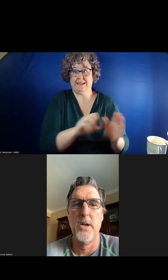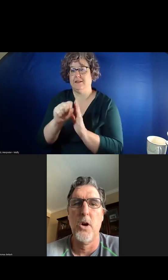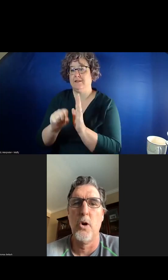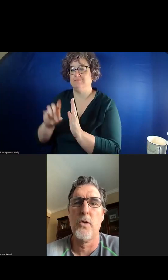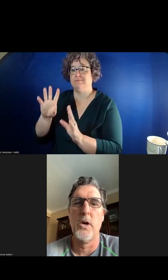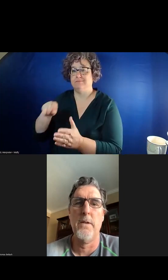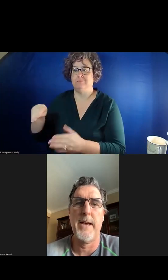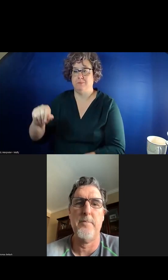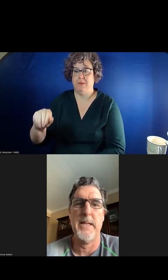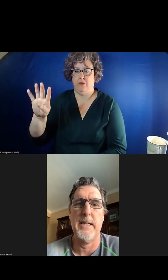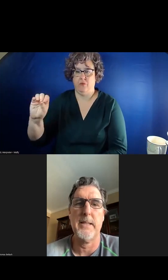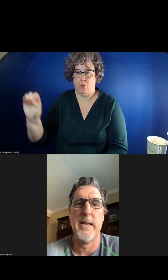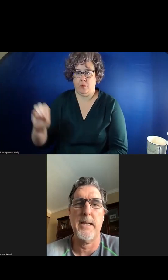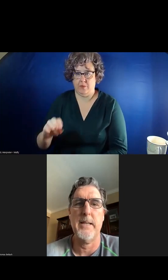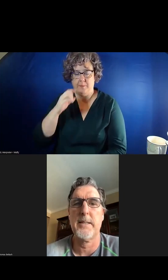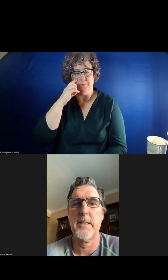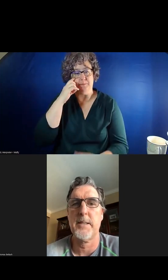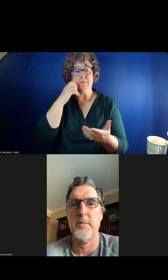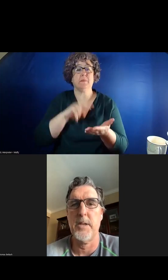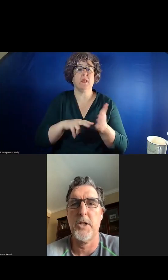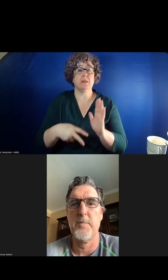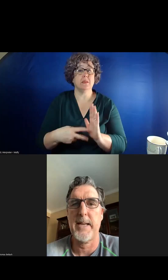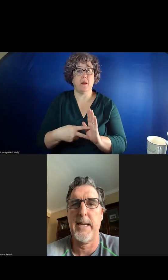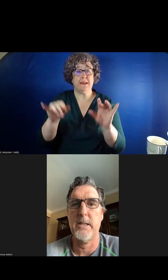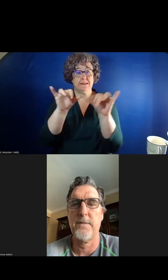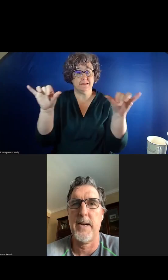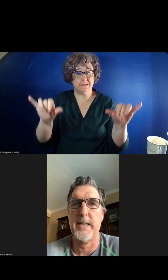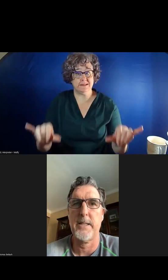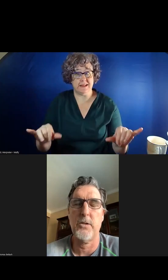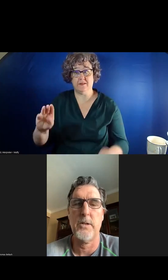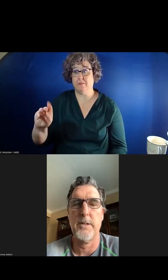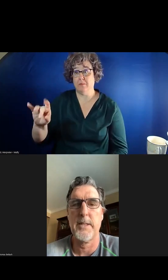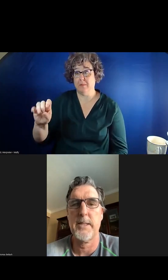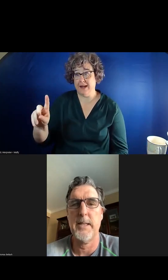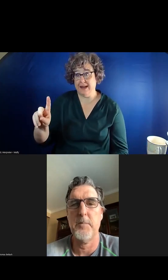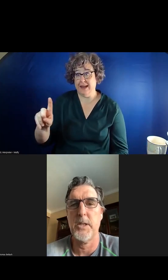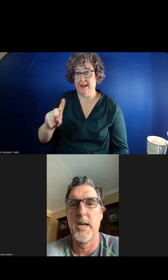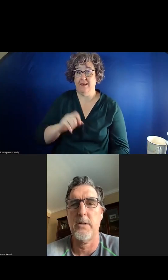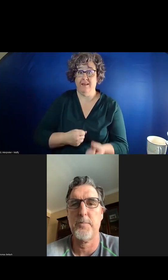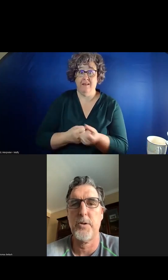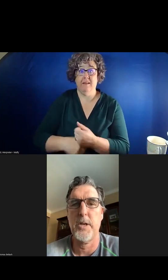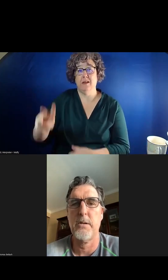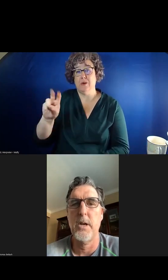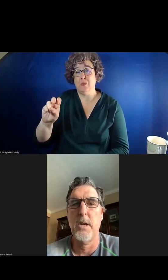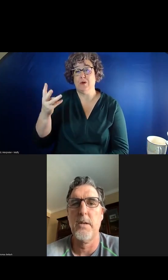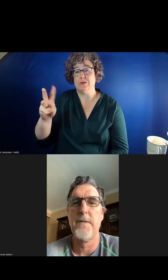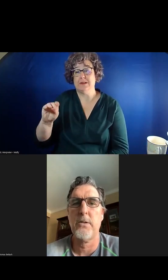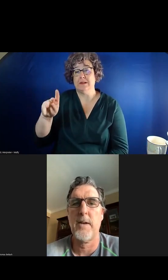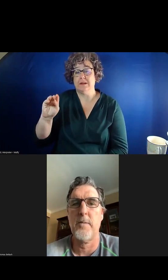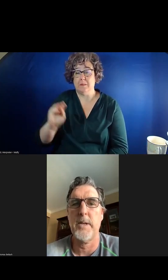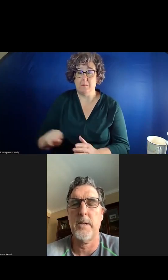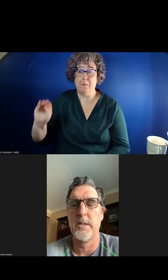40%. Overall, that means that in a system in which Medicaid is financing $216 million per year,